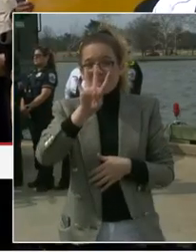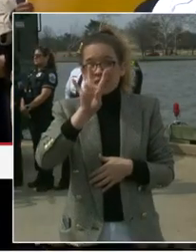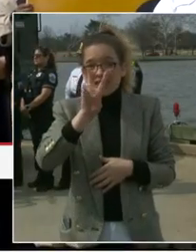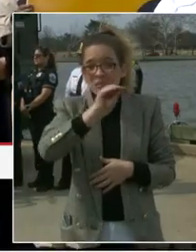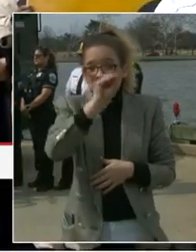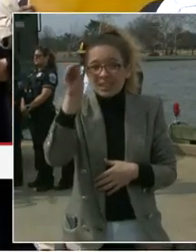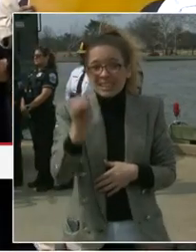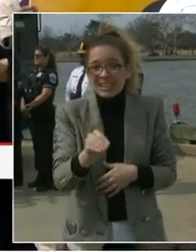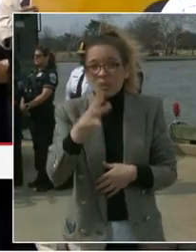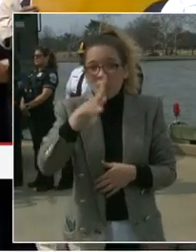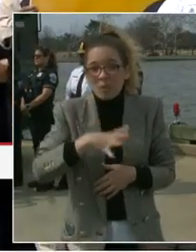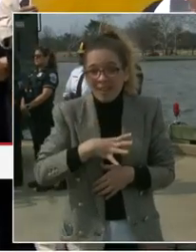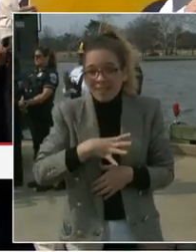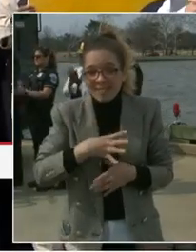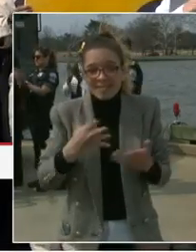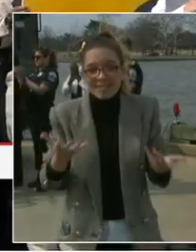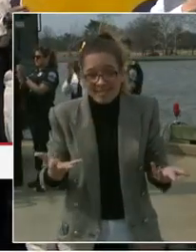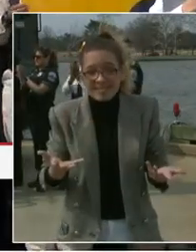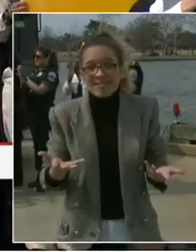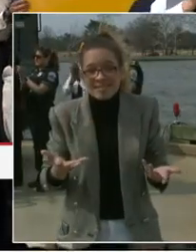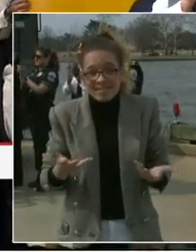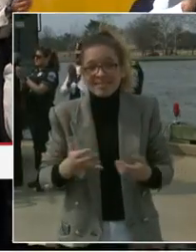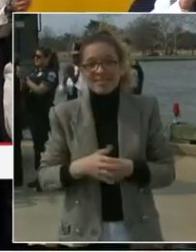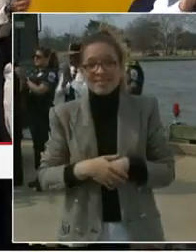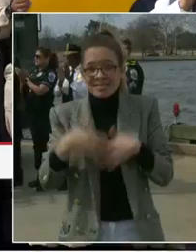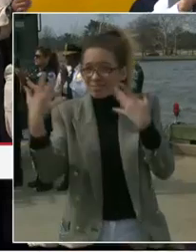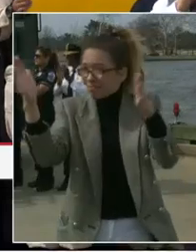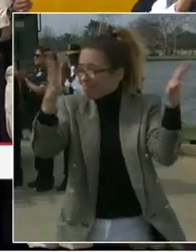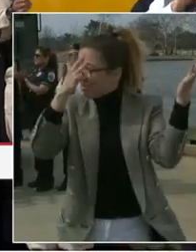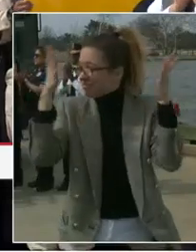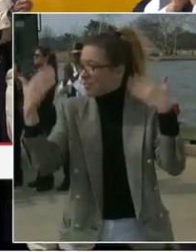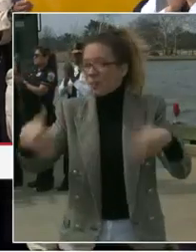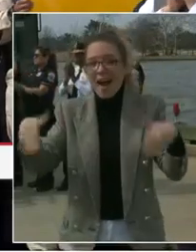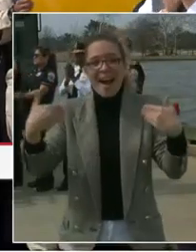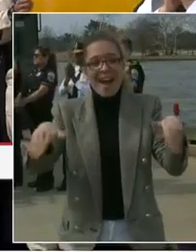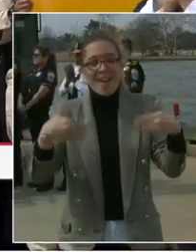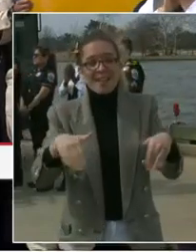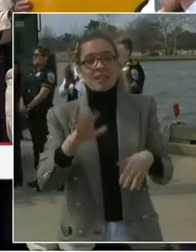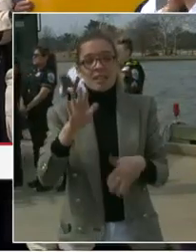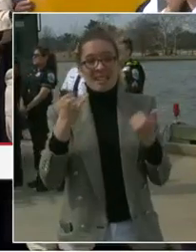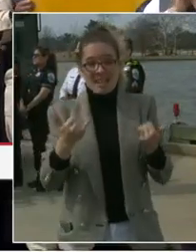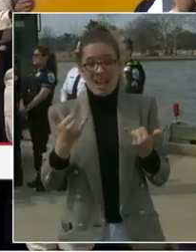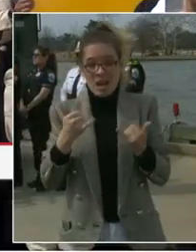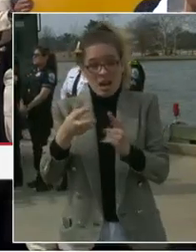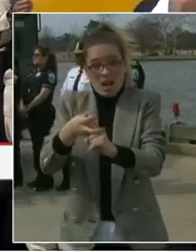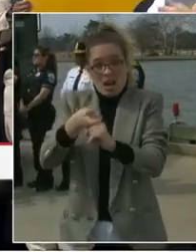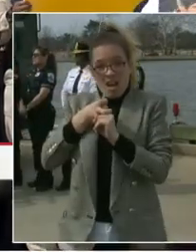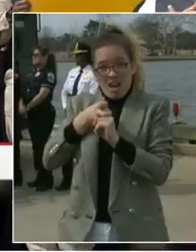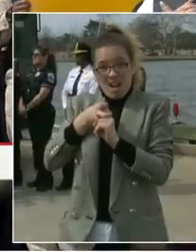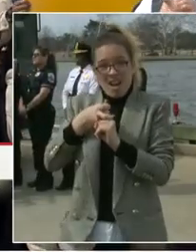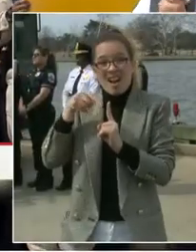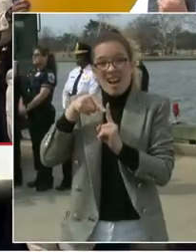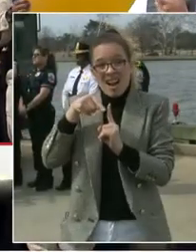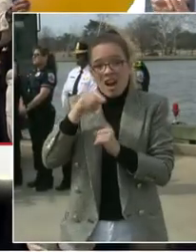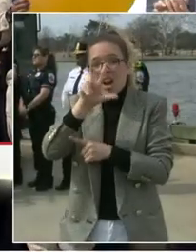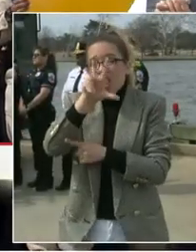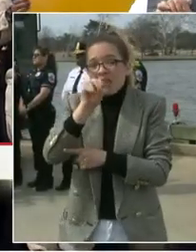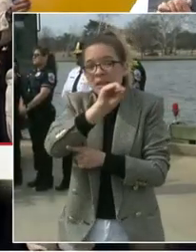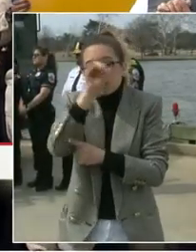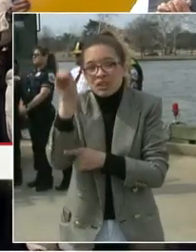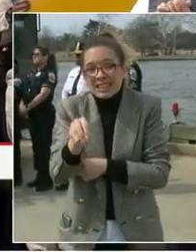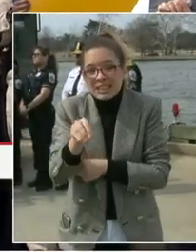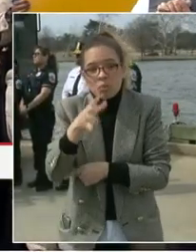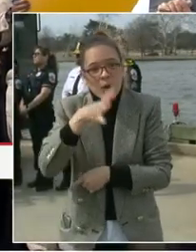47% women. The current recruit class is 30% women.